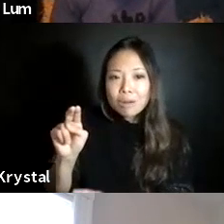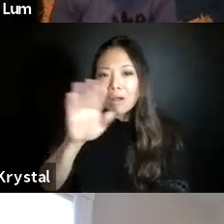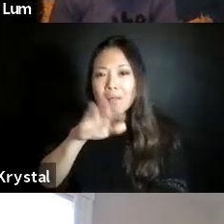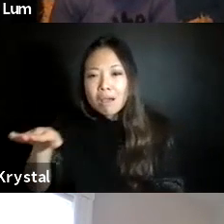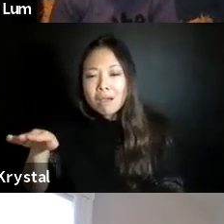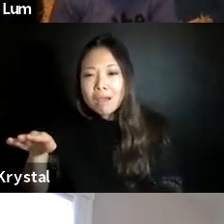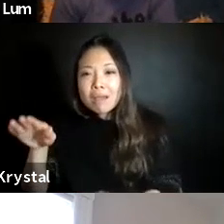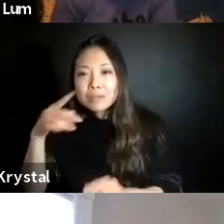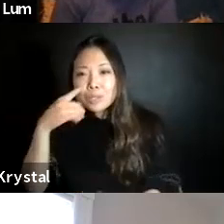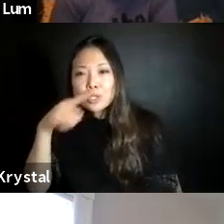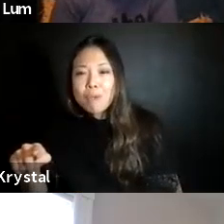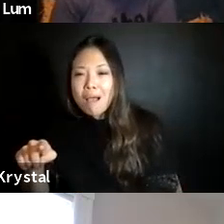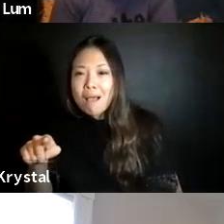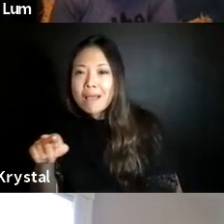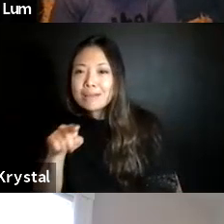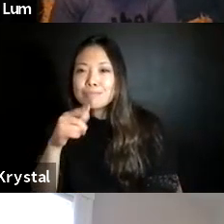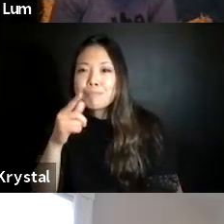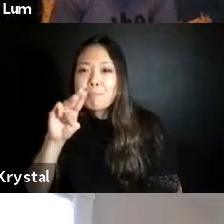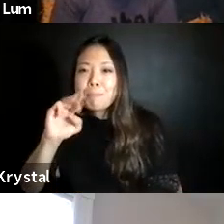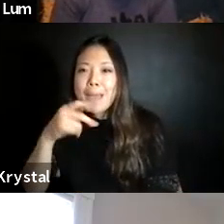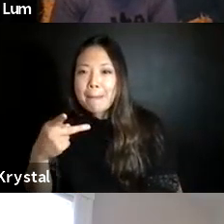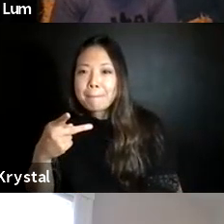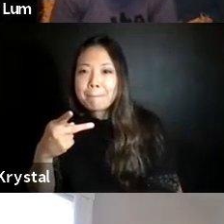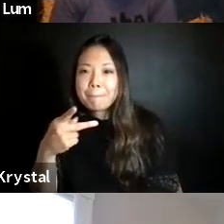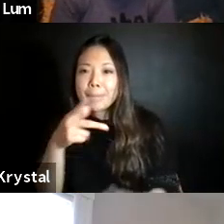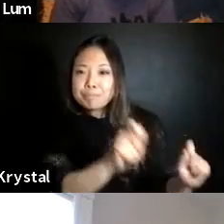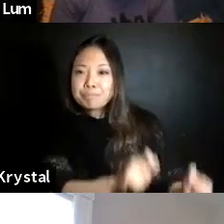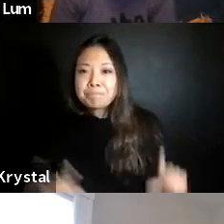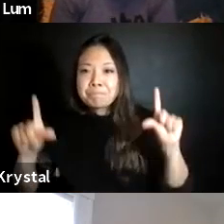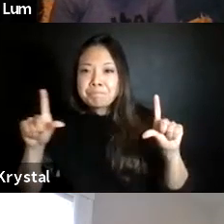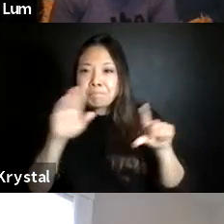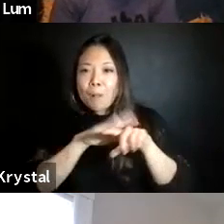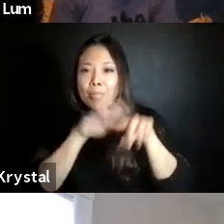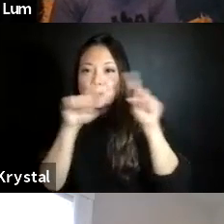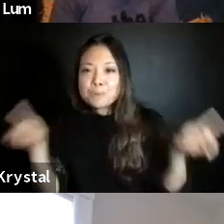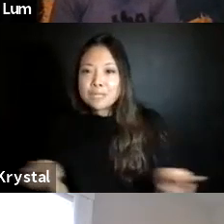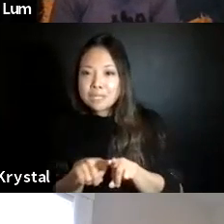At some point, that'd be super helpful to get the visual on this, but okay.